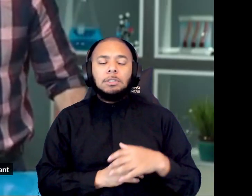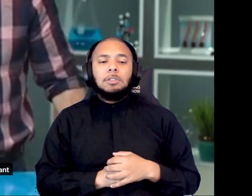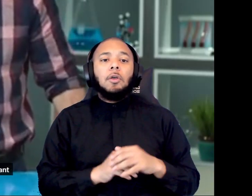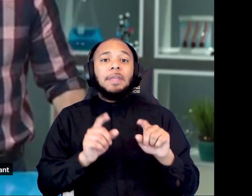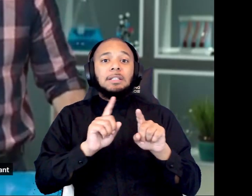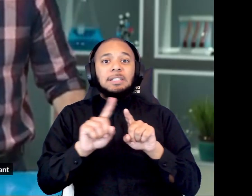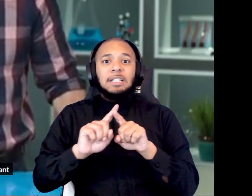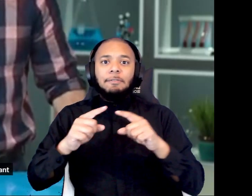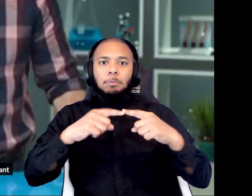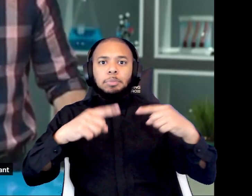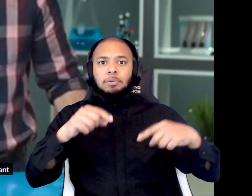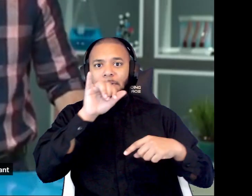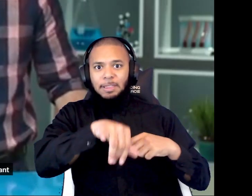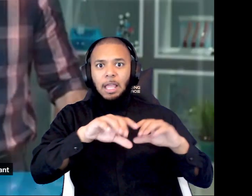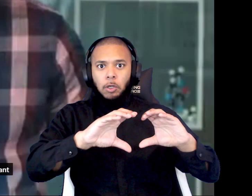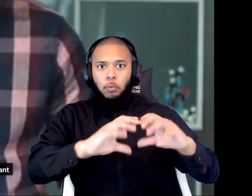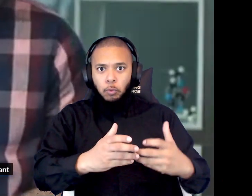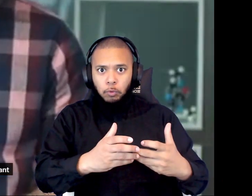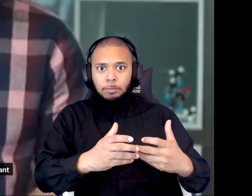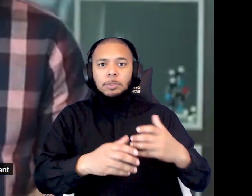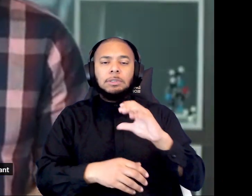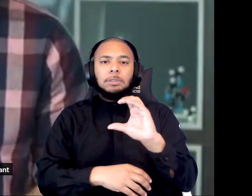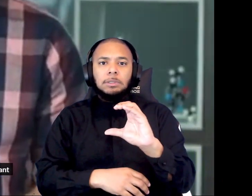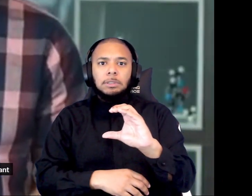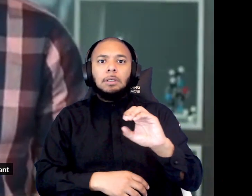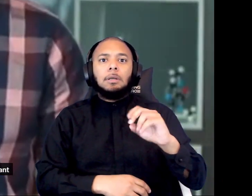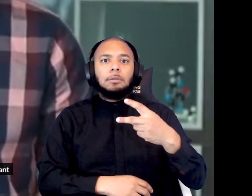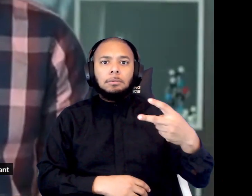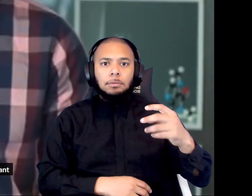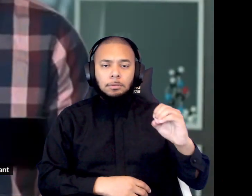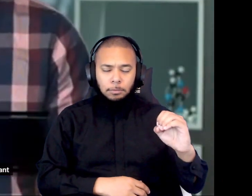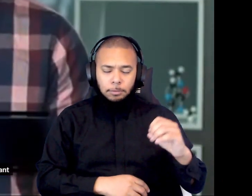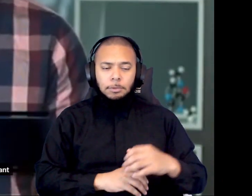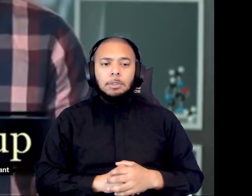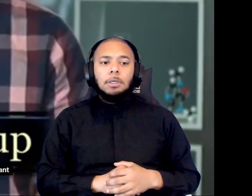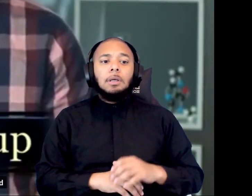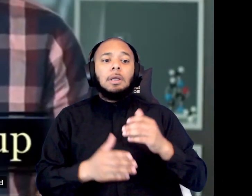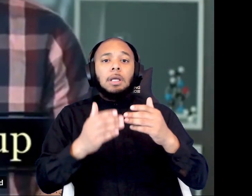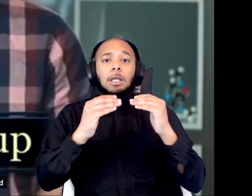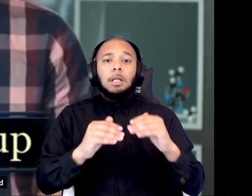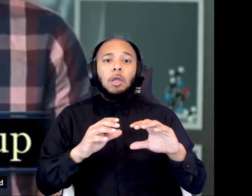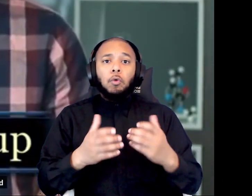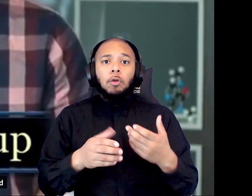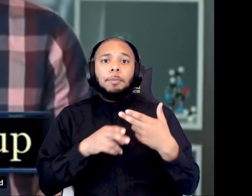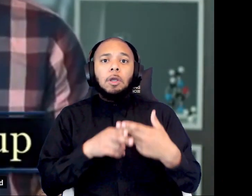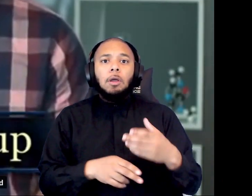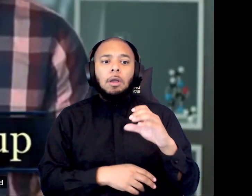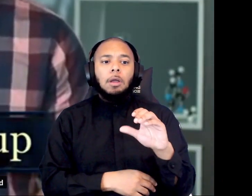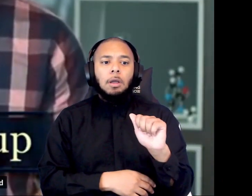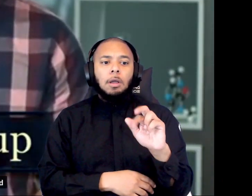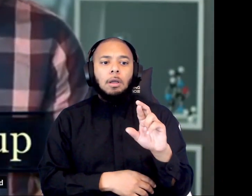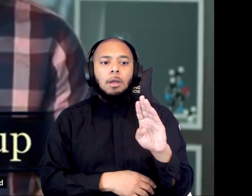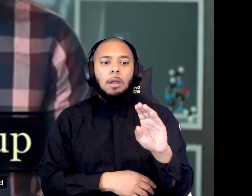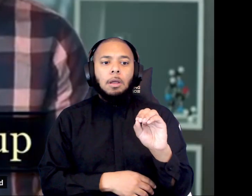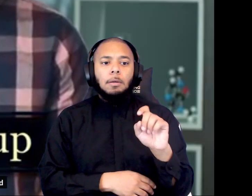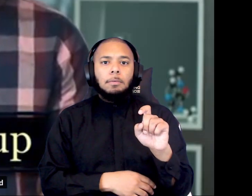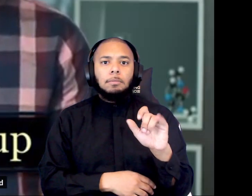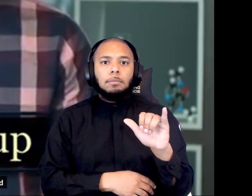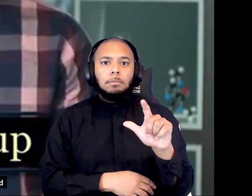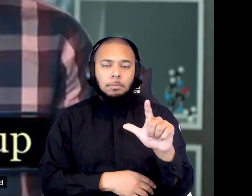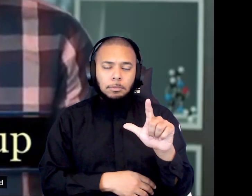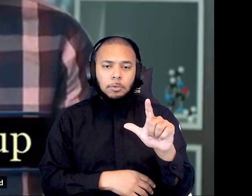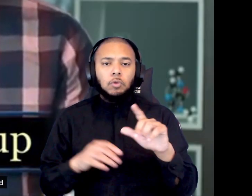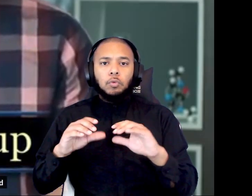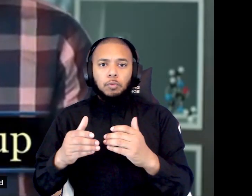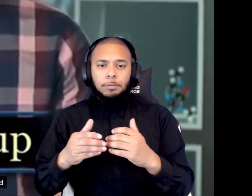the carbonyl compounds. The next group I want to take a look at is the carboxyl group. Okay, the carboxyl group